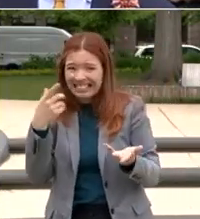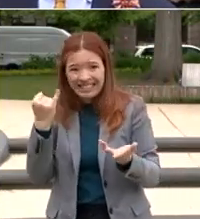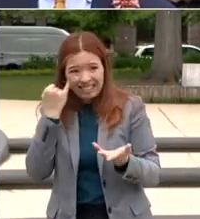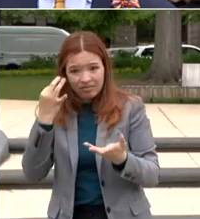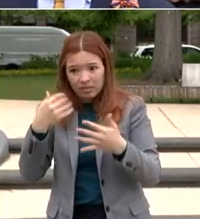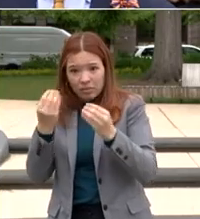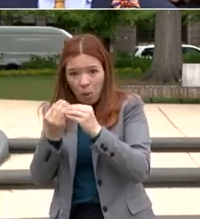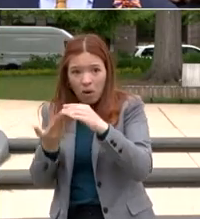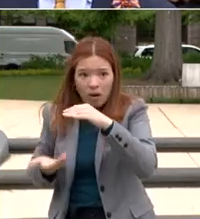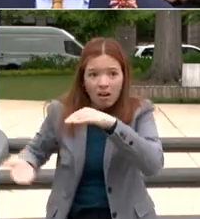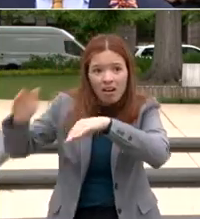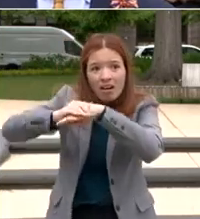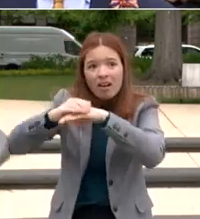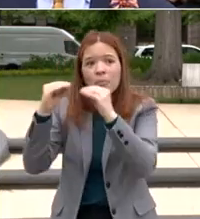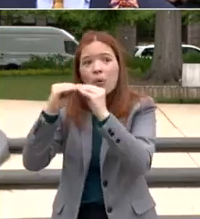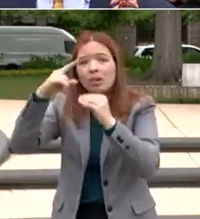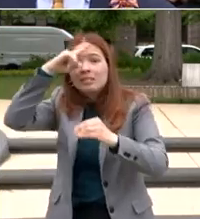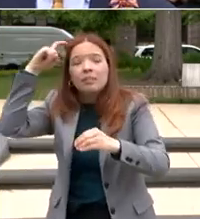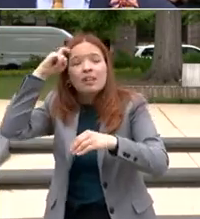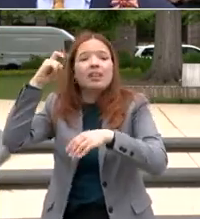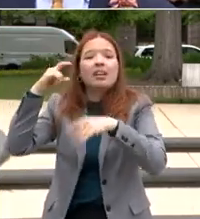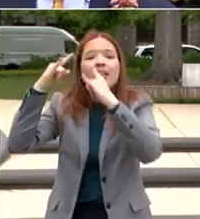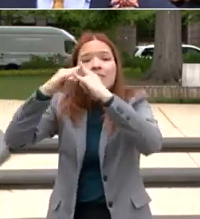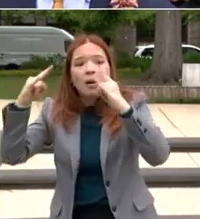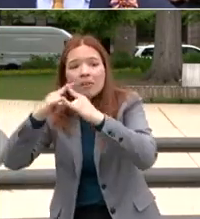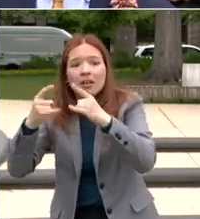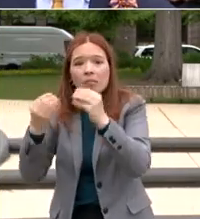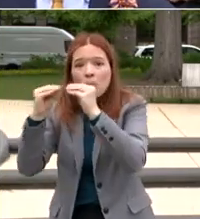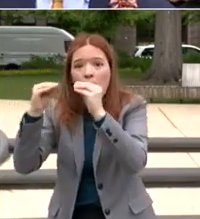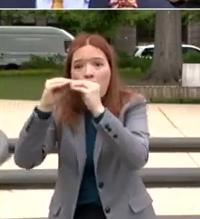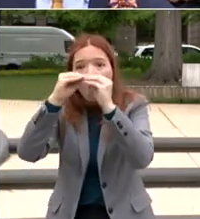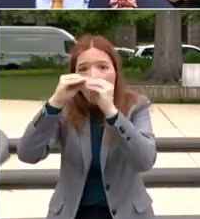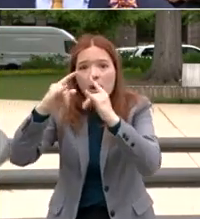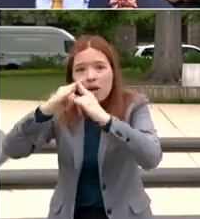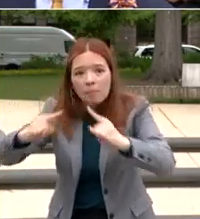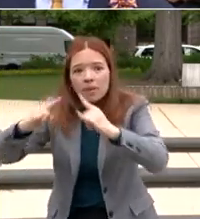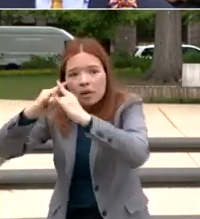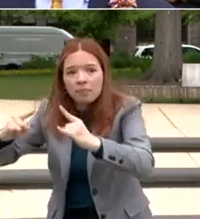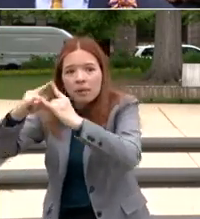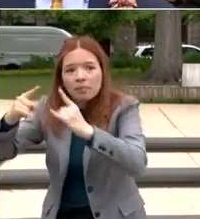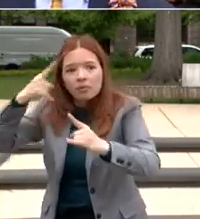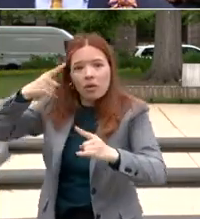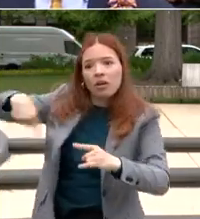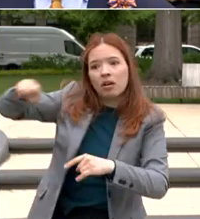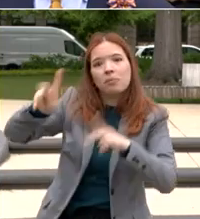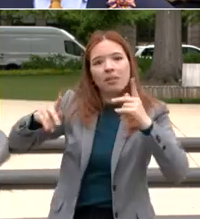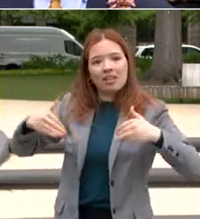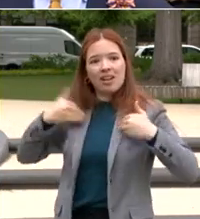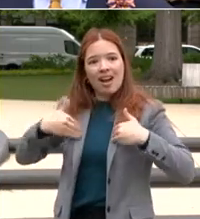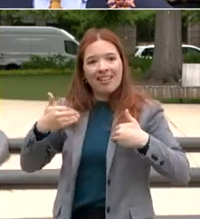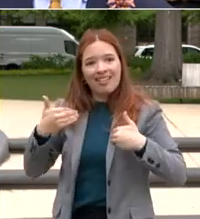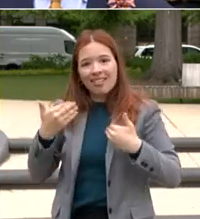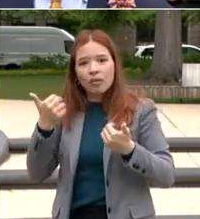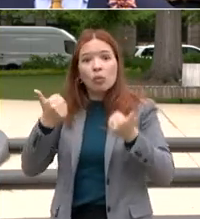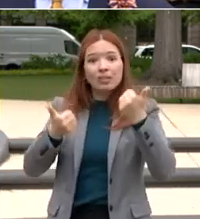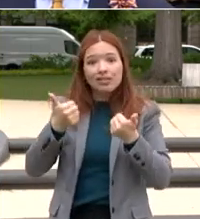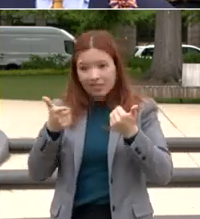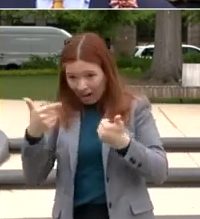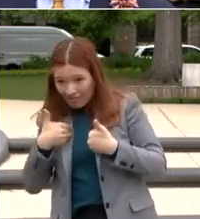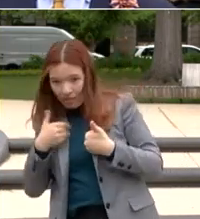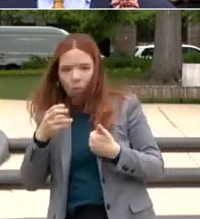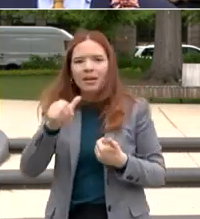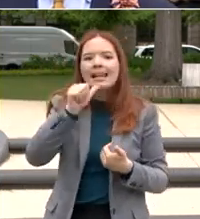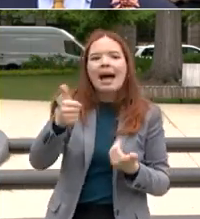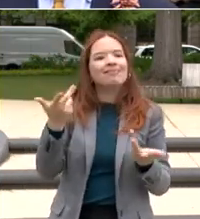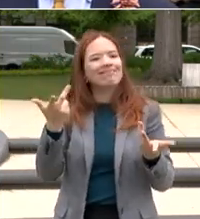camp offerings or more programs for young people. And these are the very real choices that we have to make